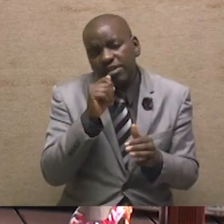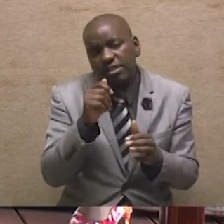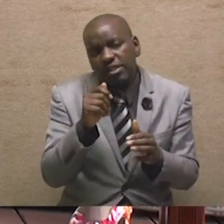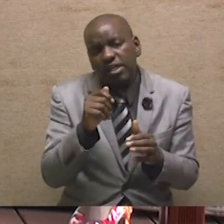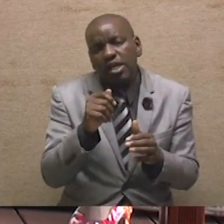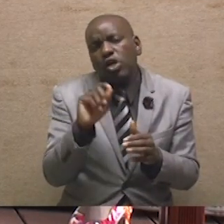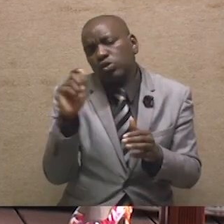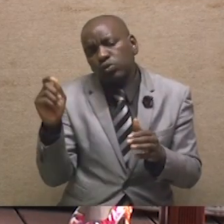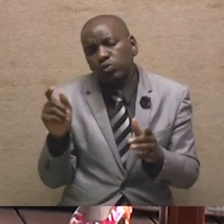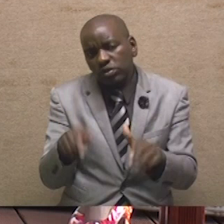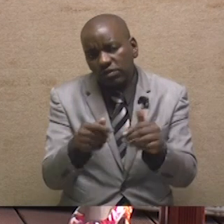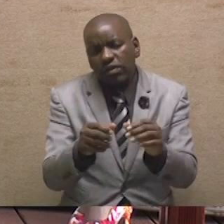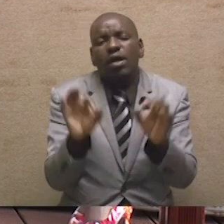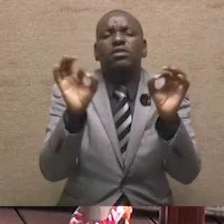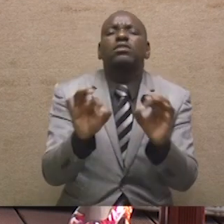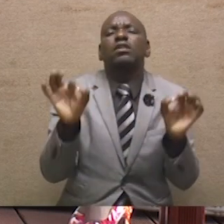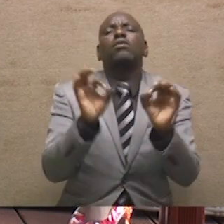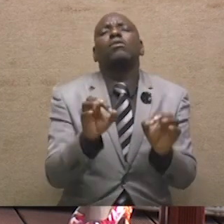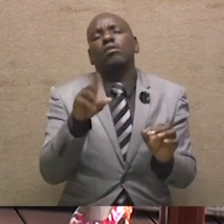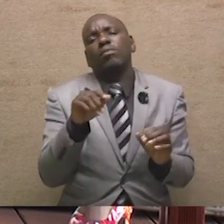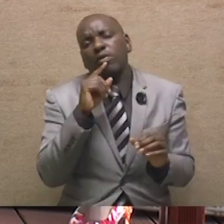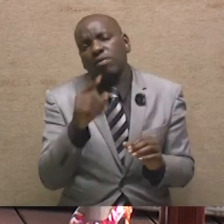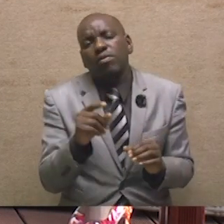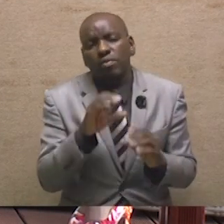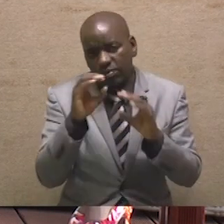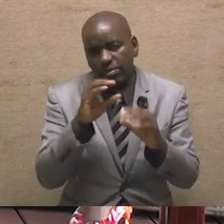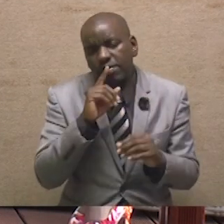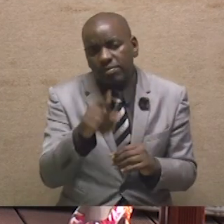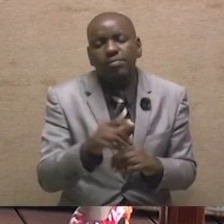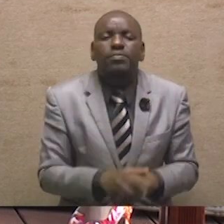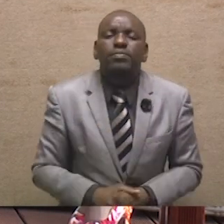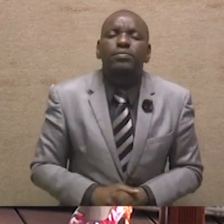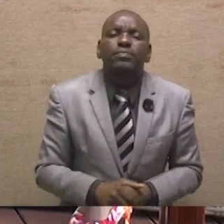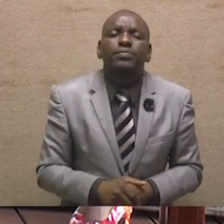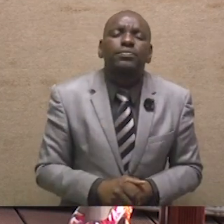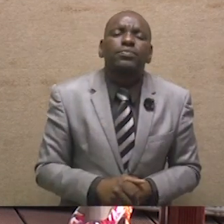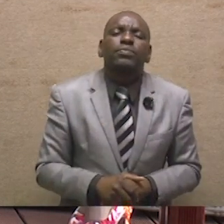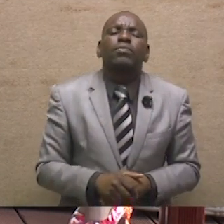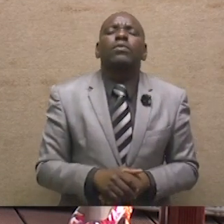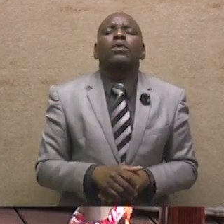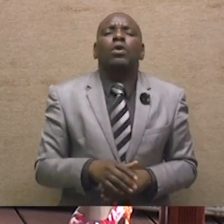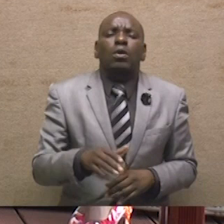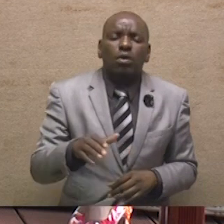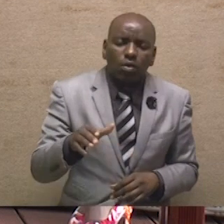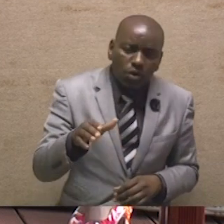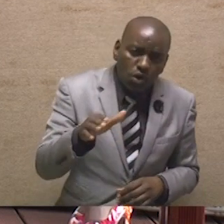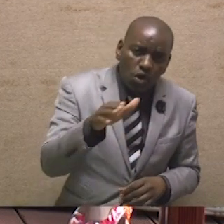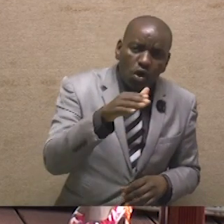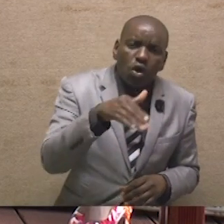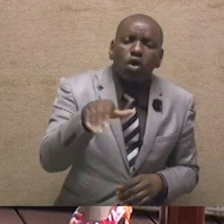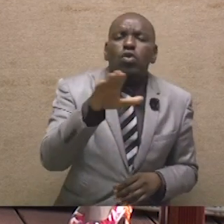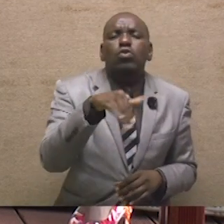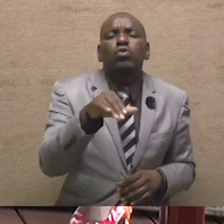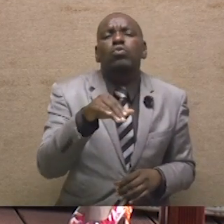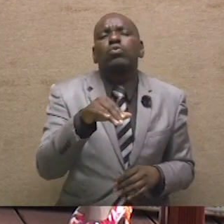the private schools are not getting yet. They're all in the category of non-government schools. What's your comment on that?